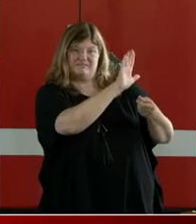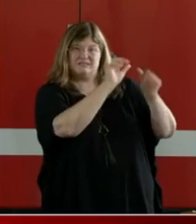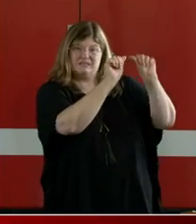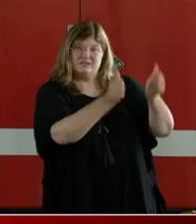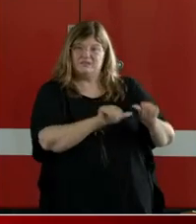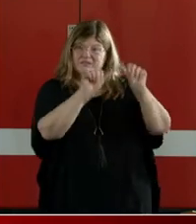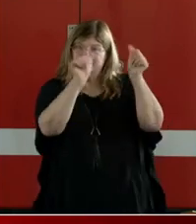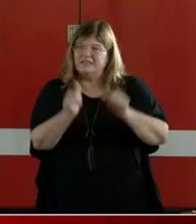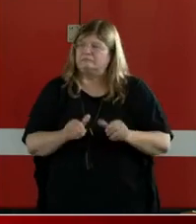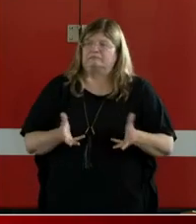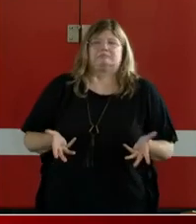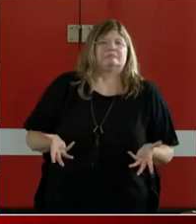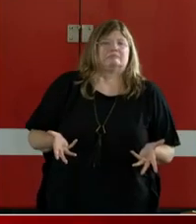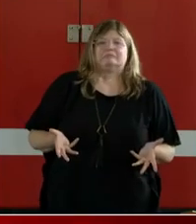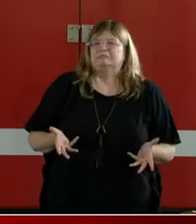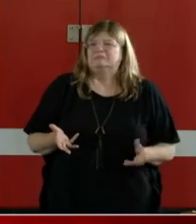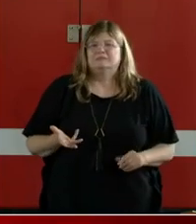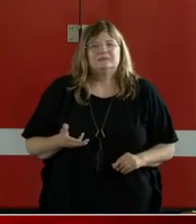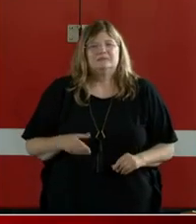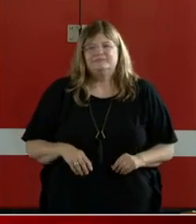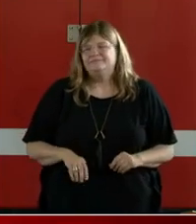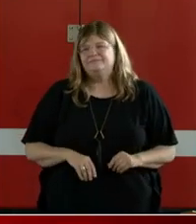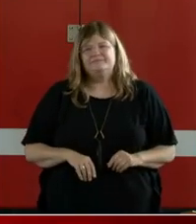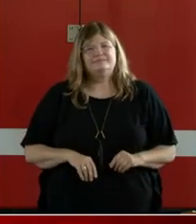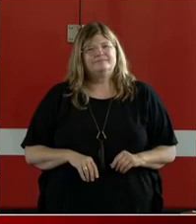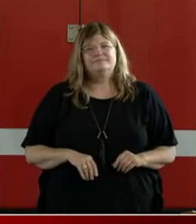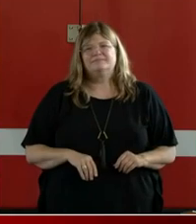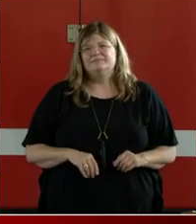think, to you or to somebody yesterday,